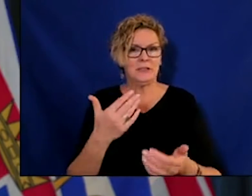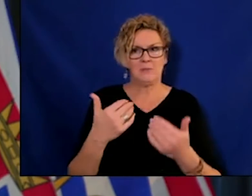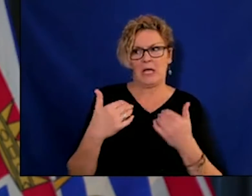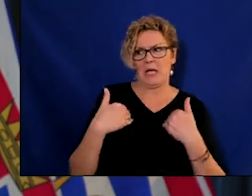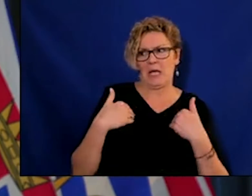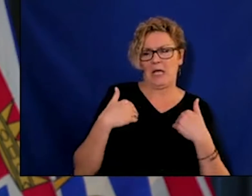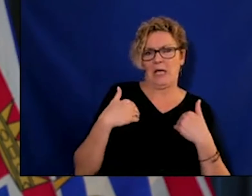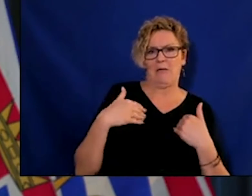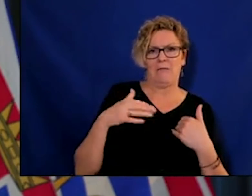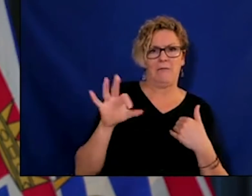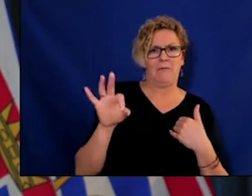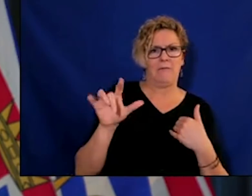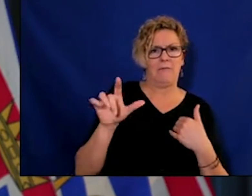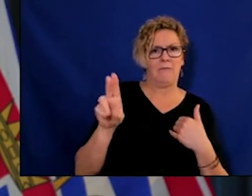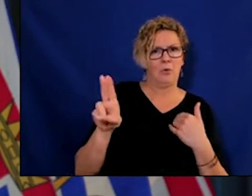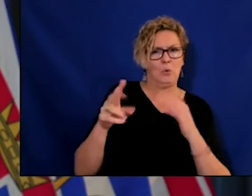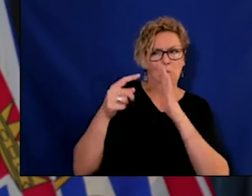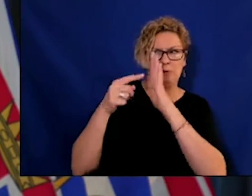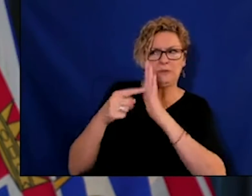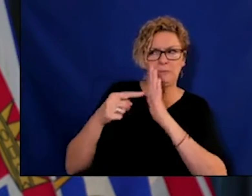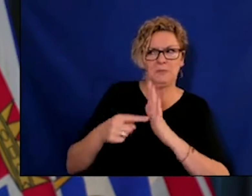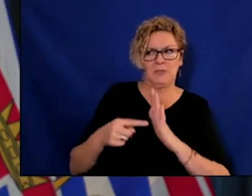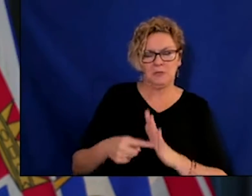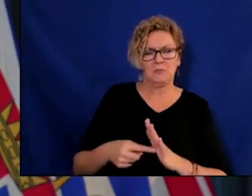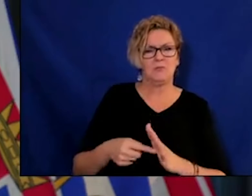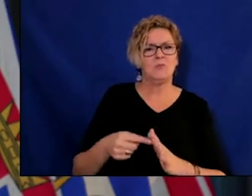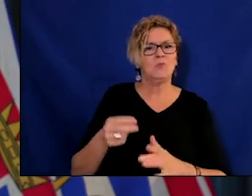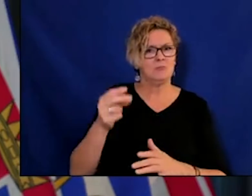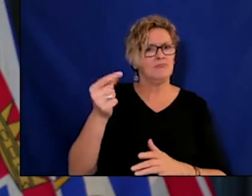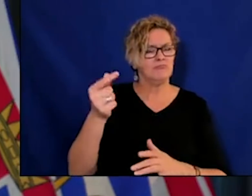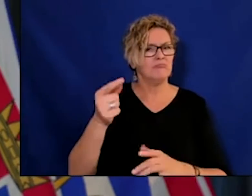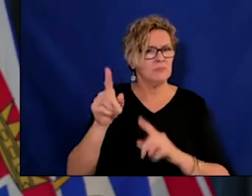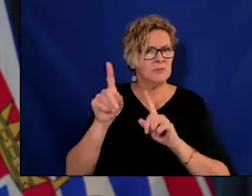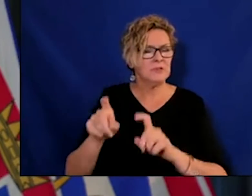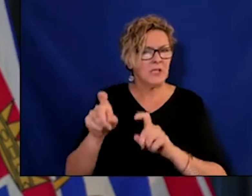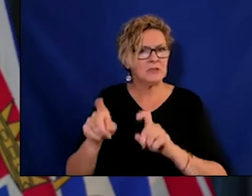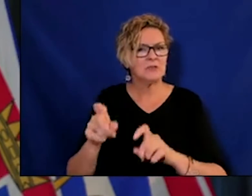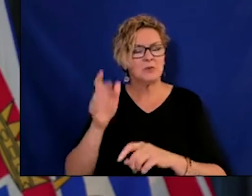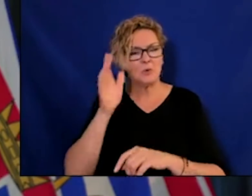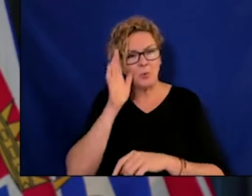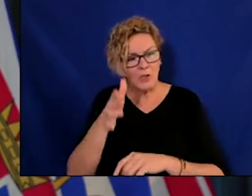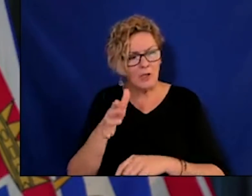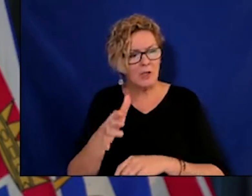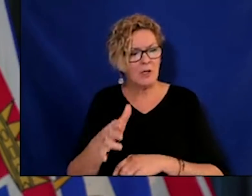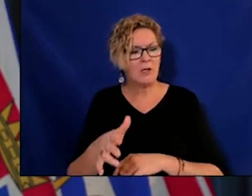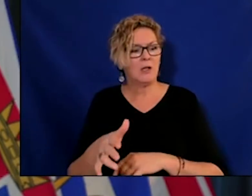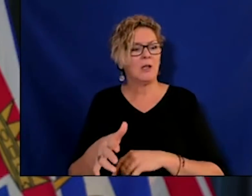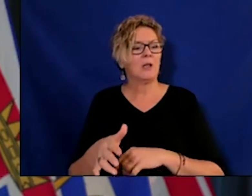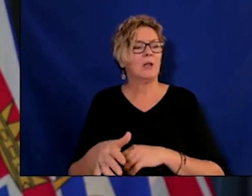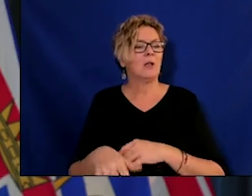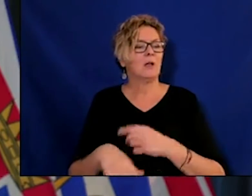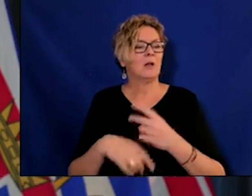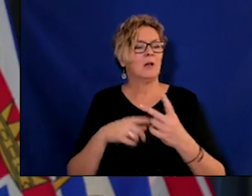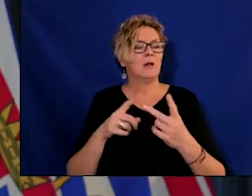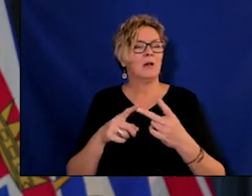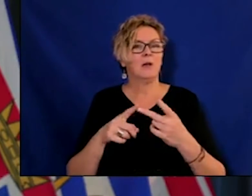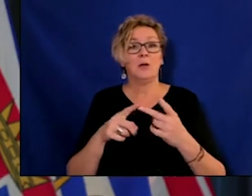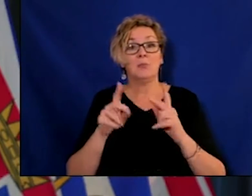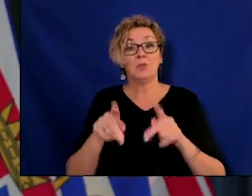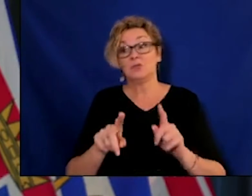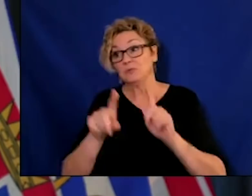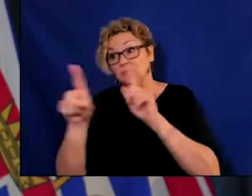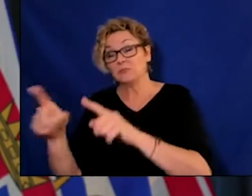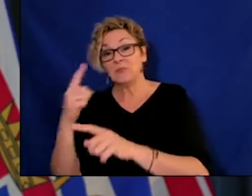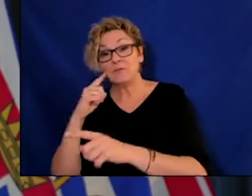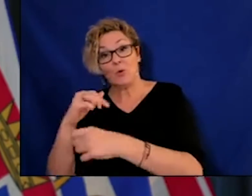data around people coming in with influenza-like illness. So there's a whole different categories of types of surveillance that we